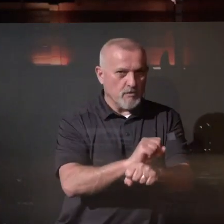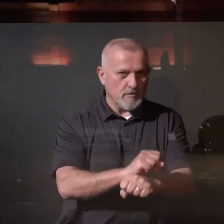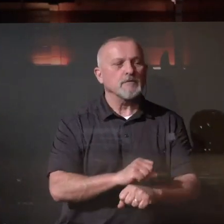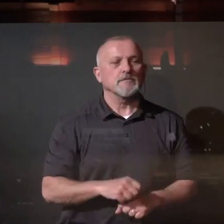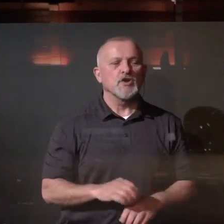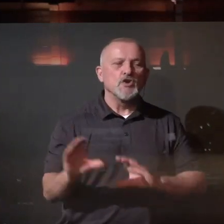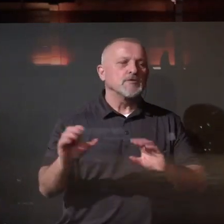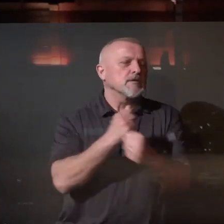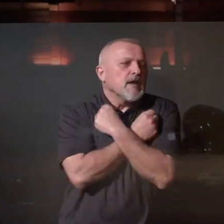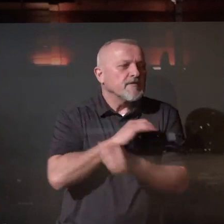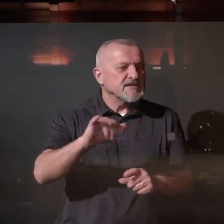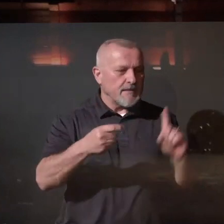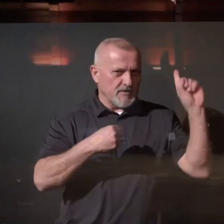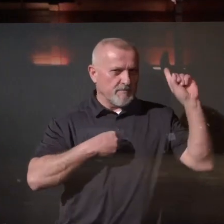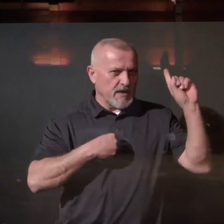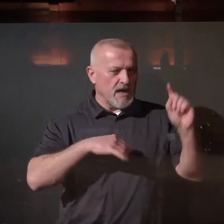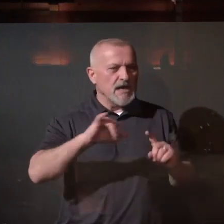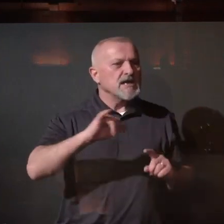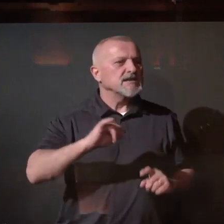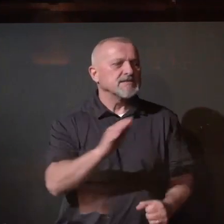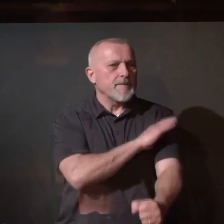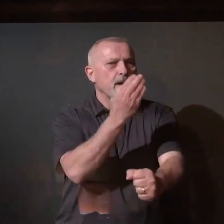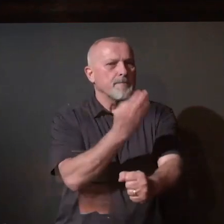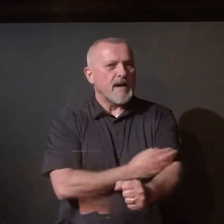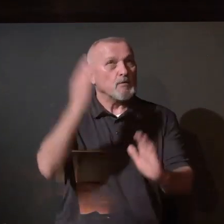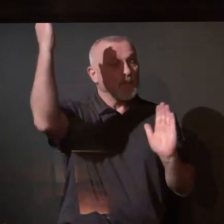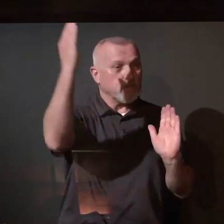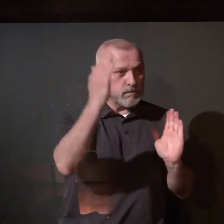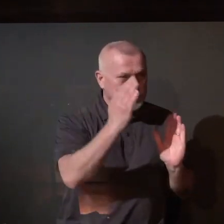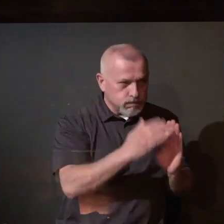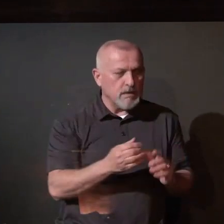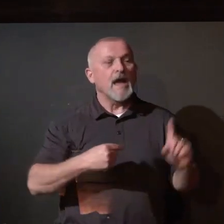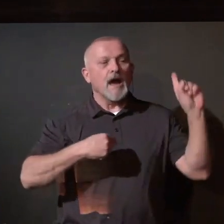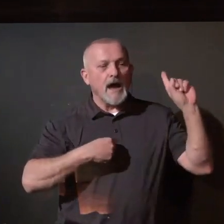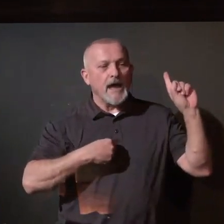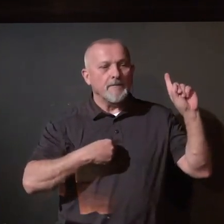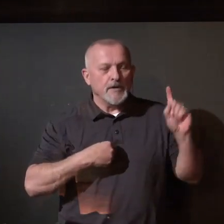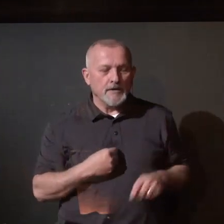do that. He says, the same presence and the same power I'm going to place inside of you if I leave. It is better that I leave.